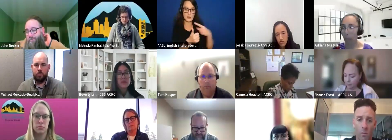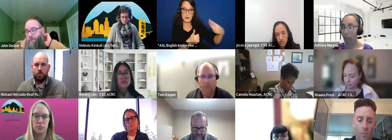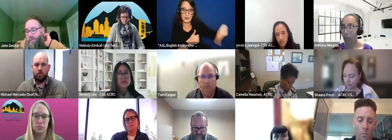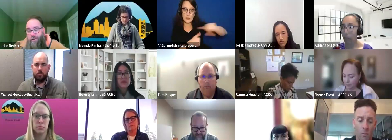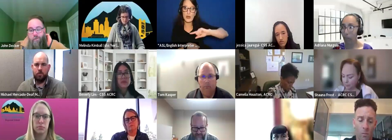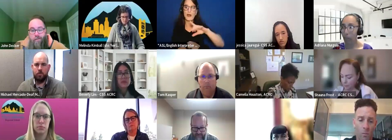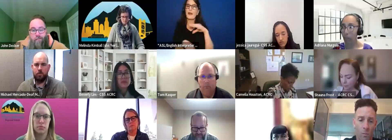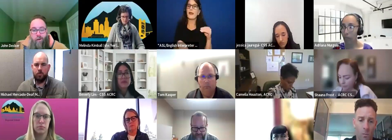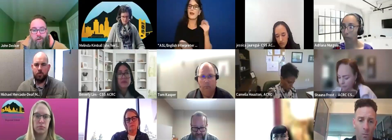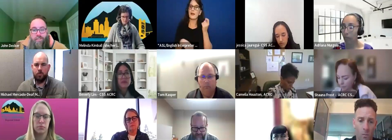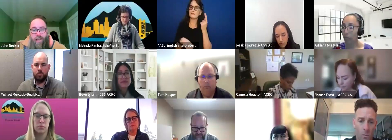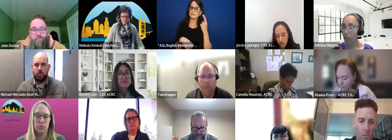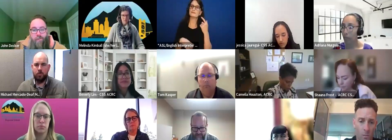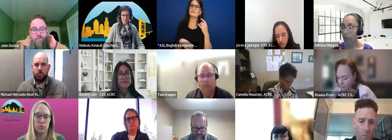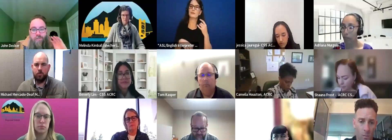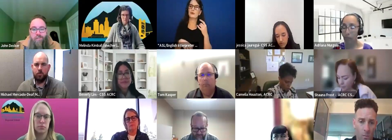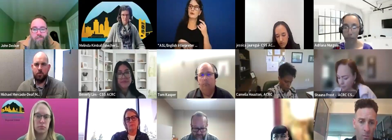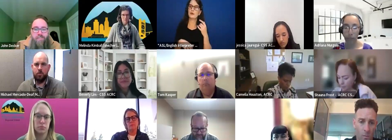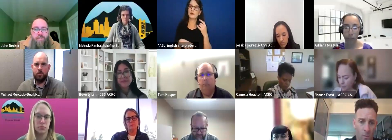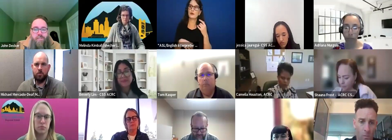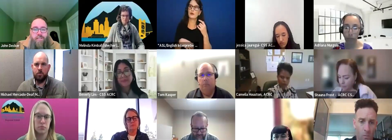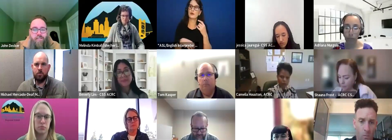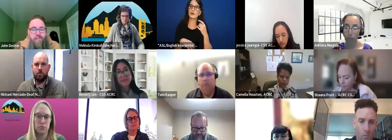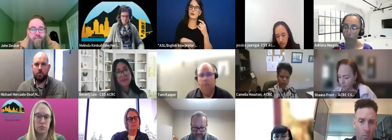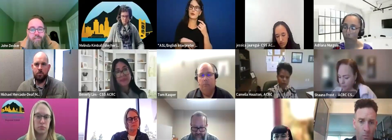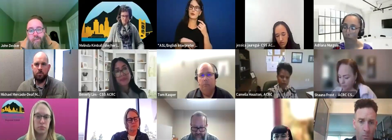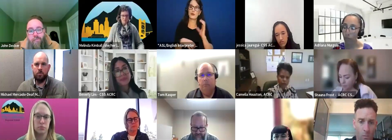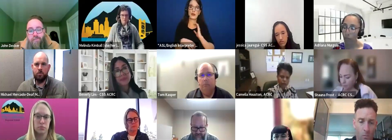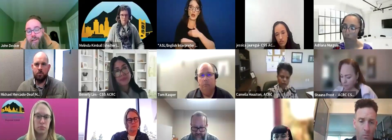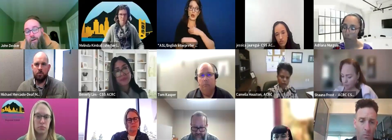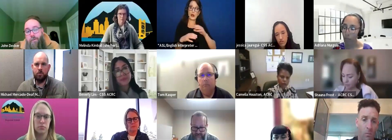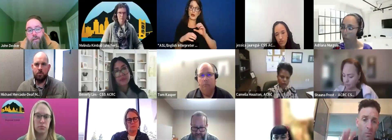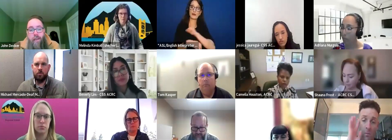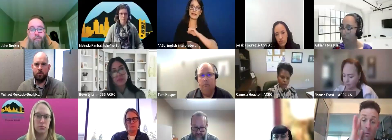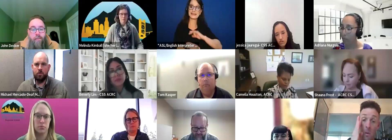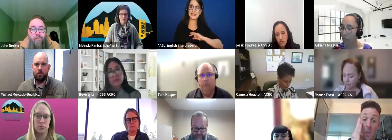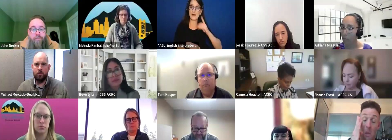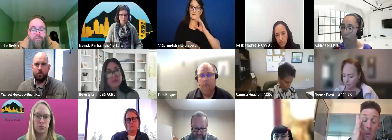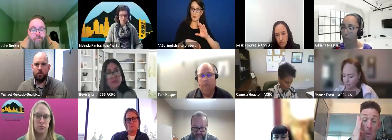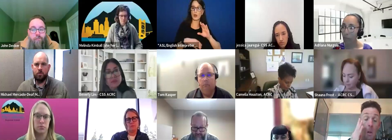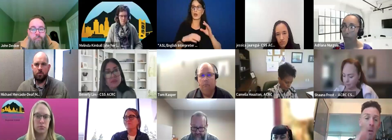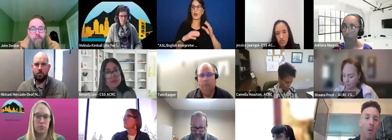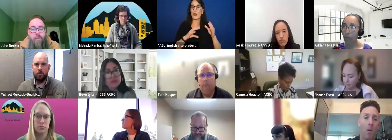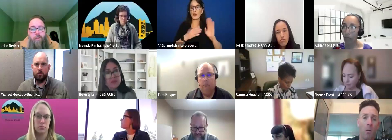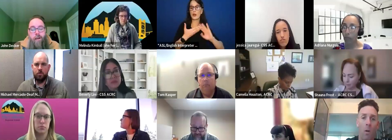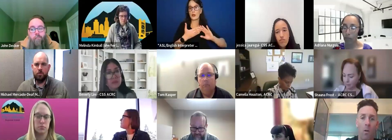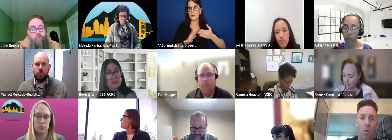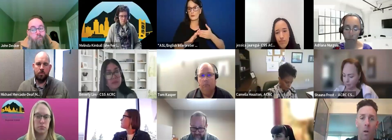and also that we really know what our staff of community services specialist activities need to be between now and the end of the fiscal